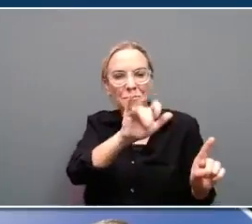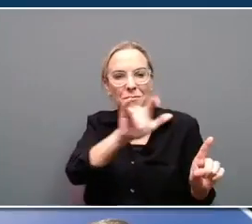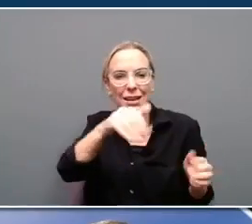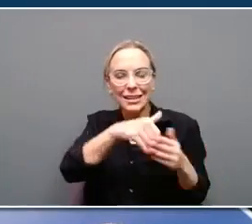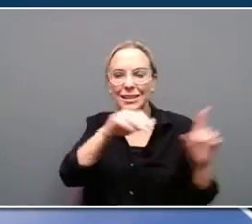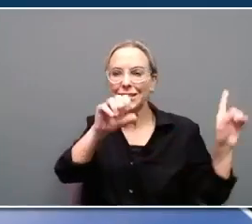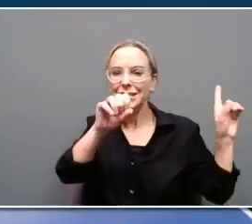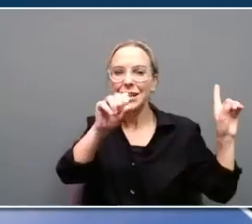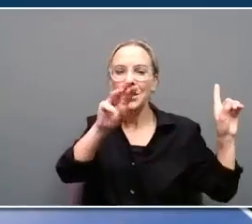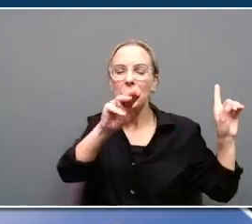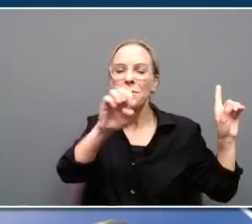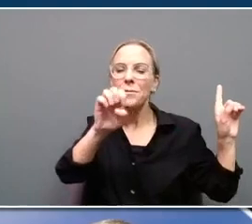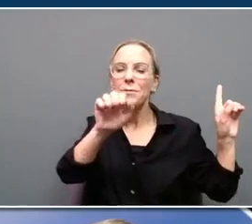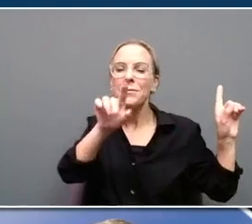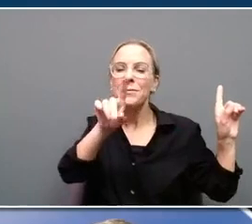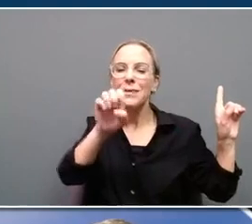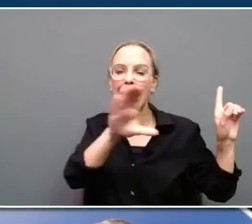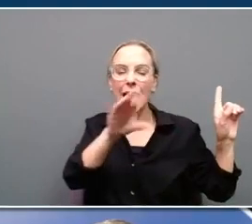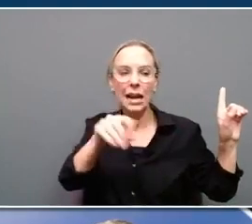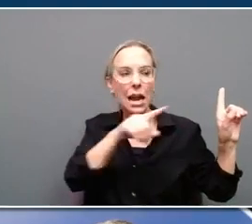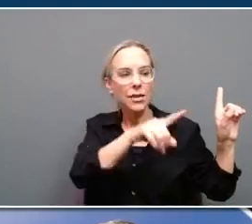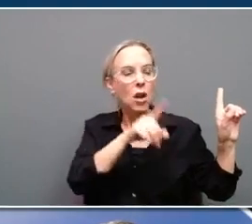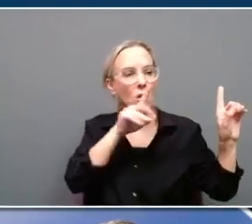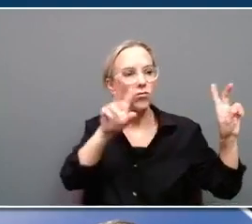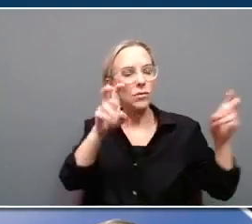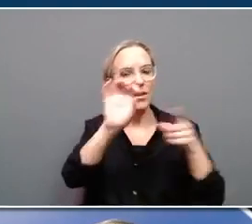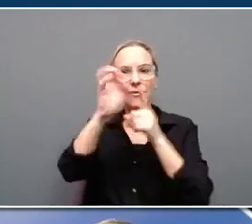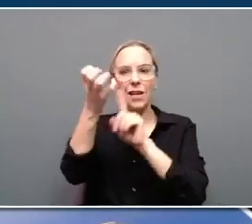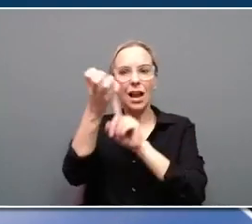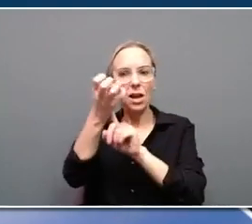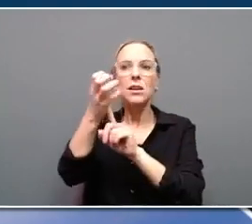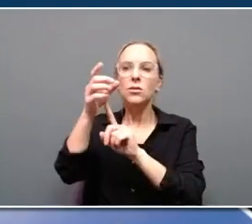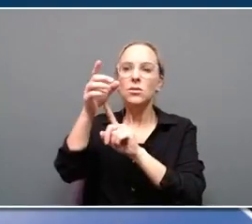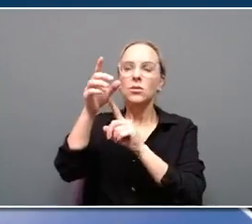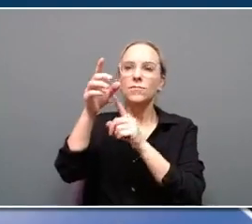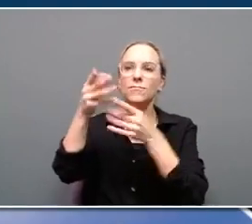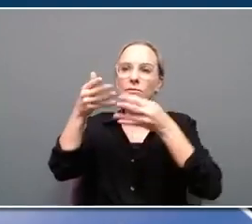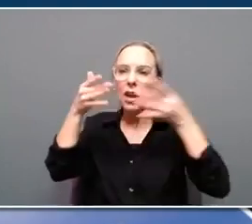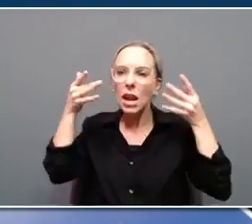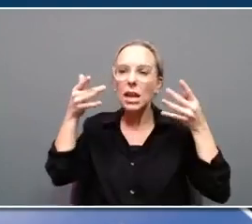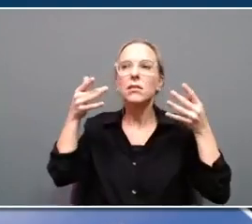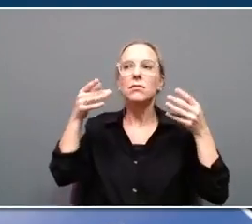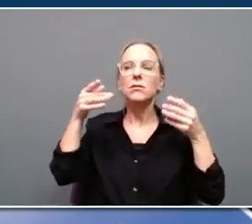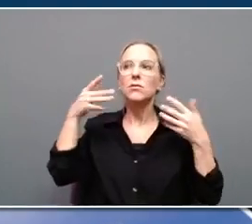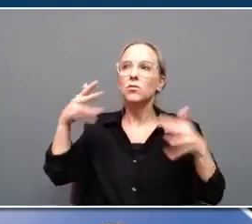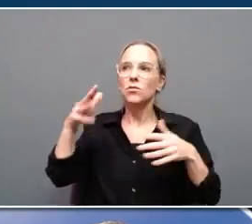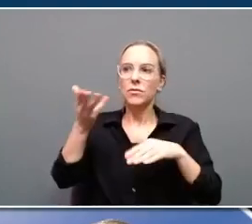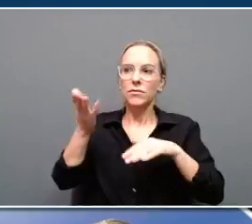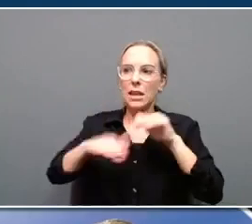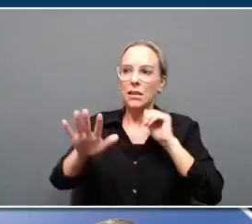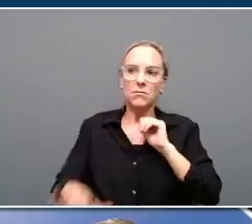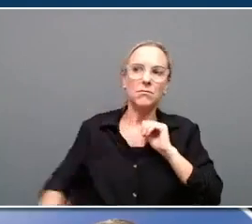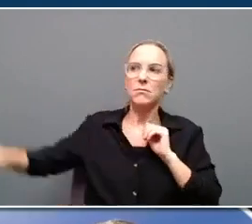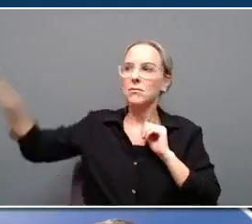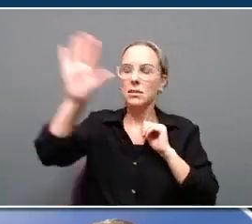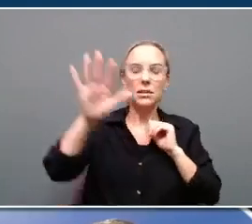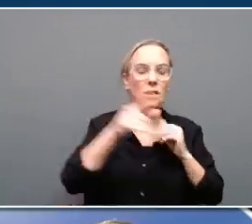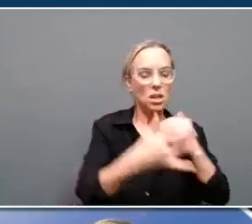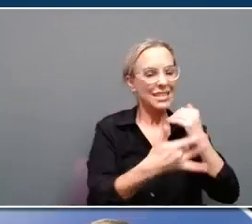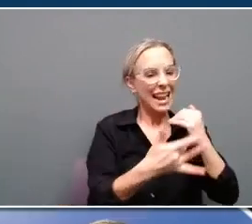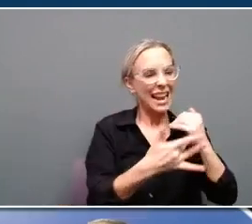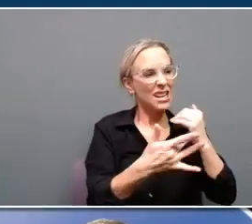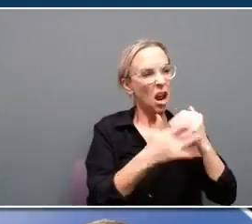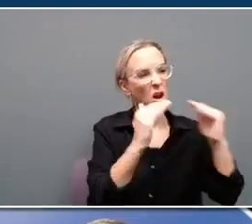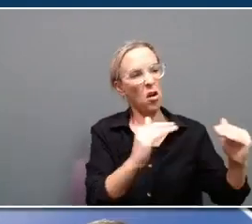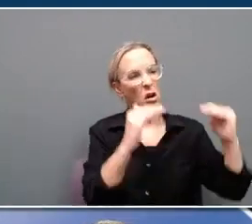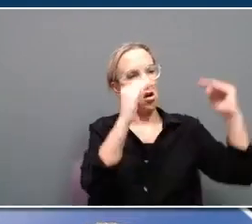cleanest steel plant in the country with the most technological advances that we have ever seen. It's creating several hundred